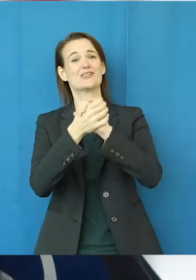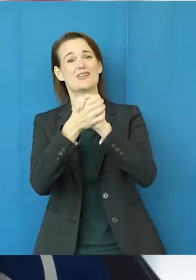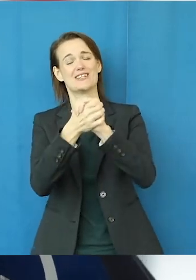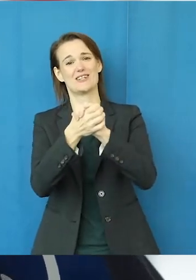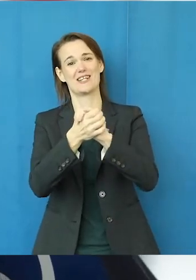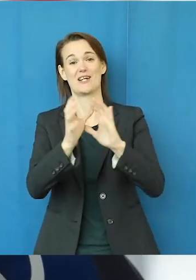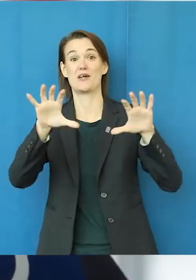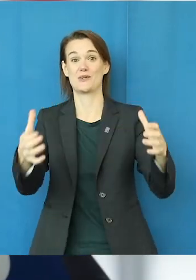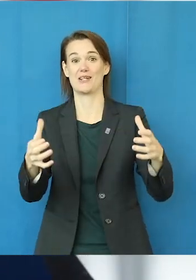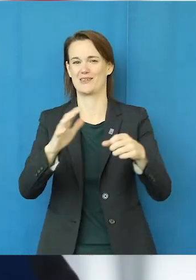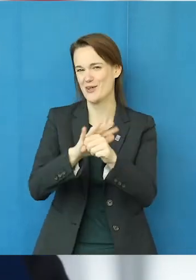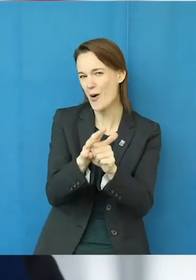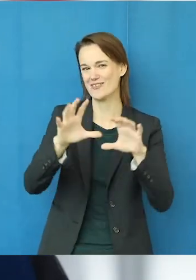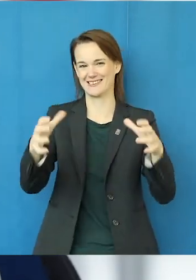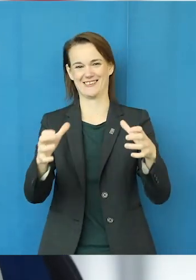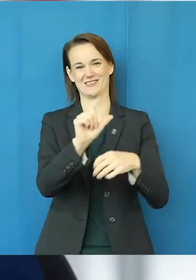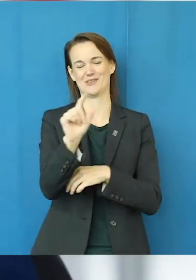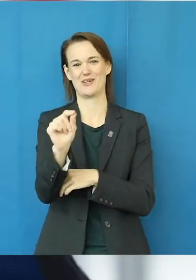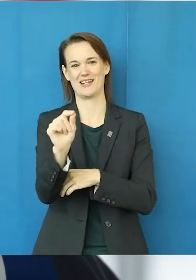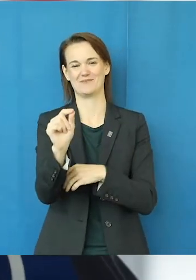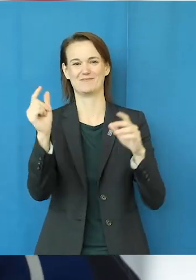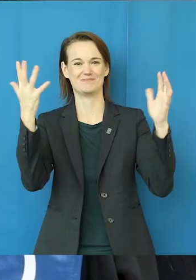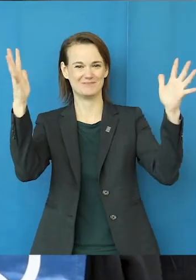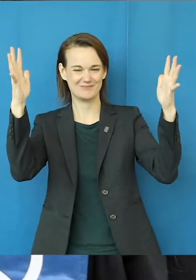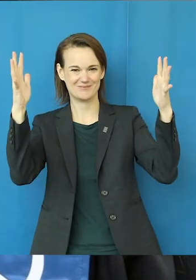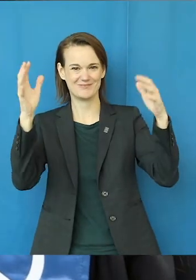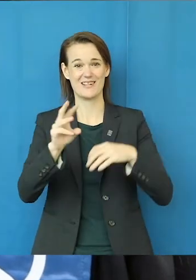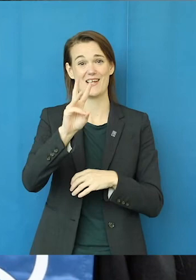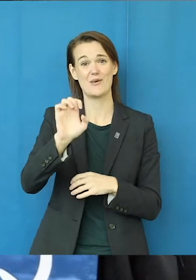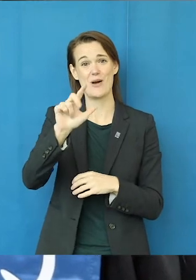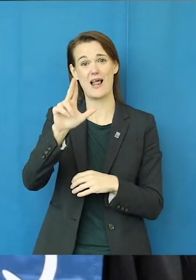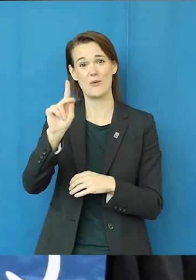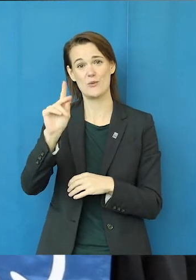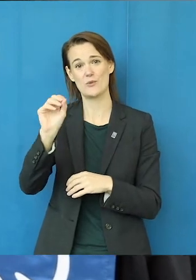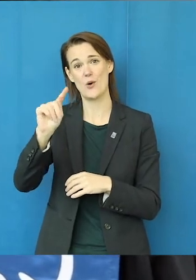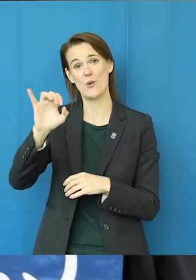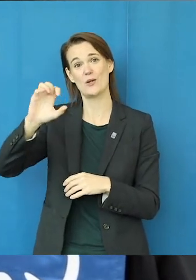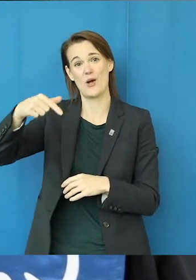graduating COVID class of 2020. We did it. Welakoriak umsitwen.